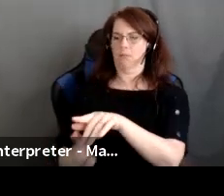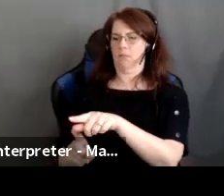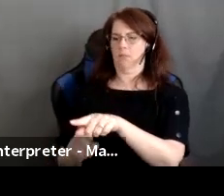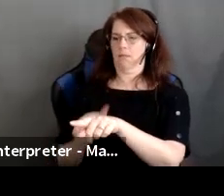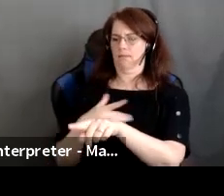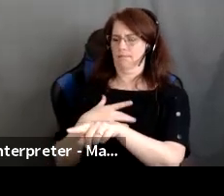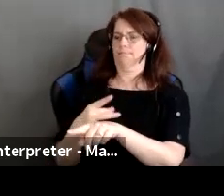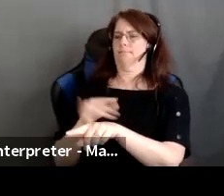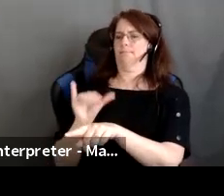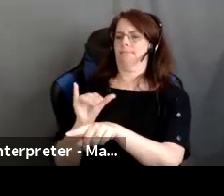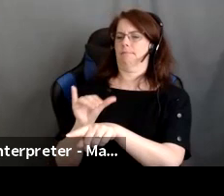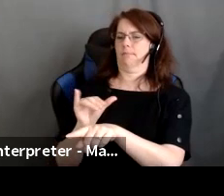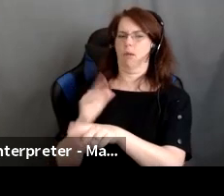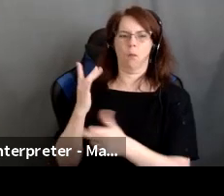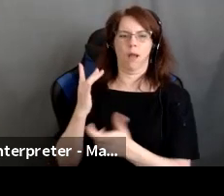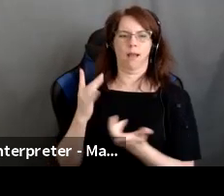your eye?